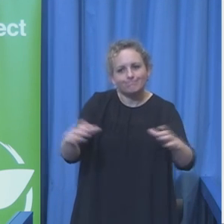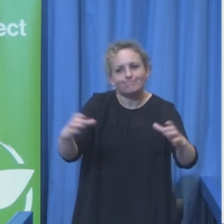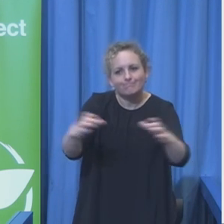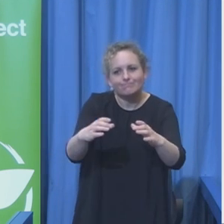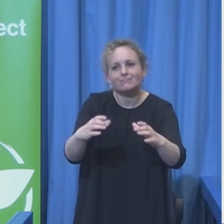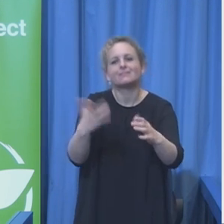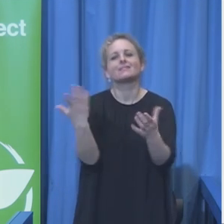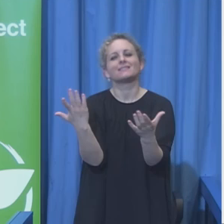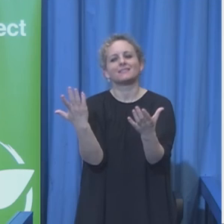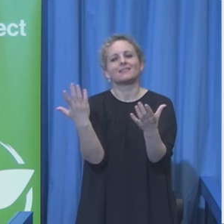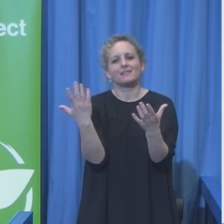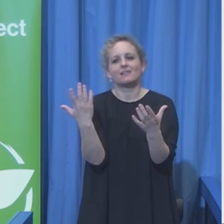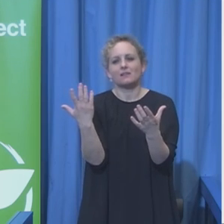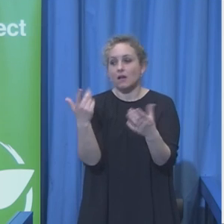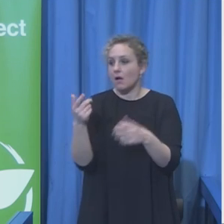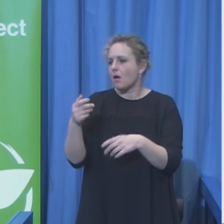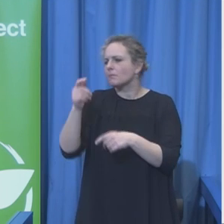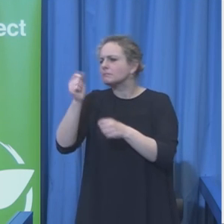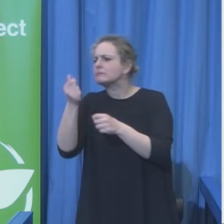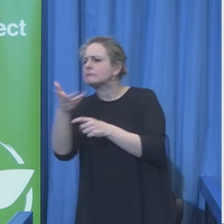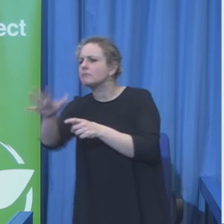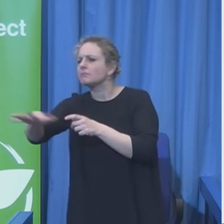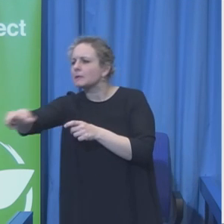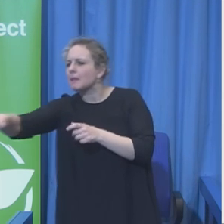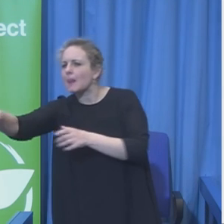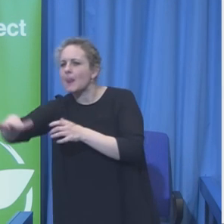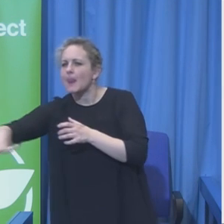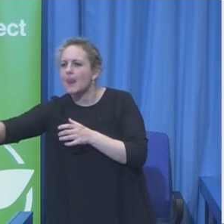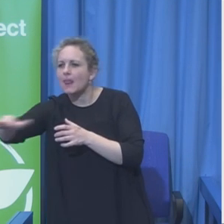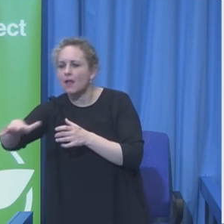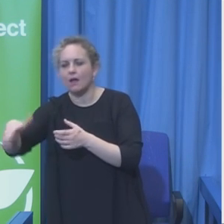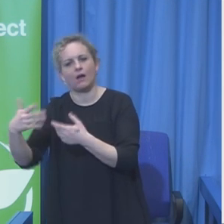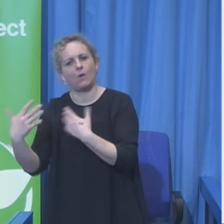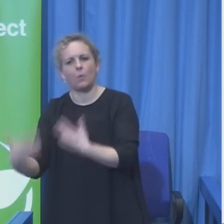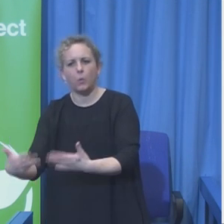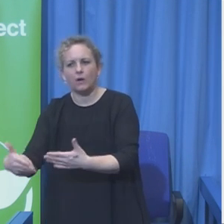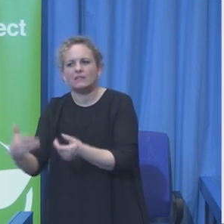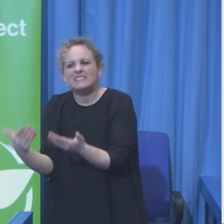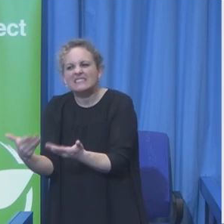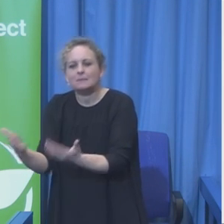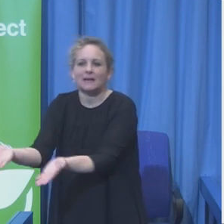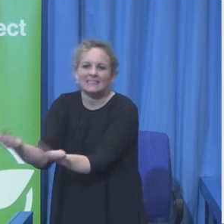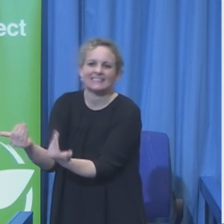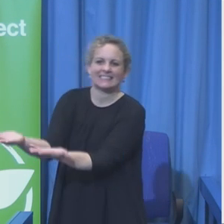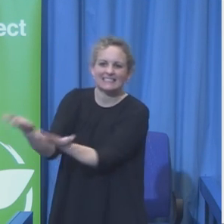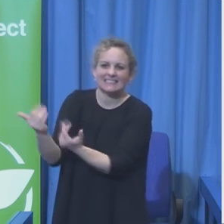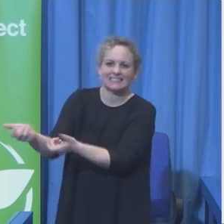So that's a great advantage for the implementation of the Sustainable Development